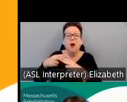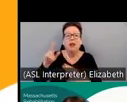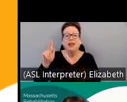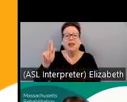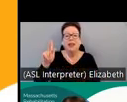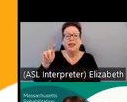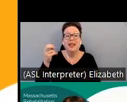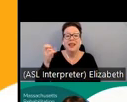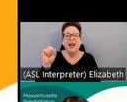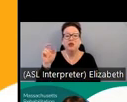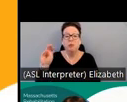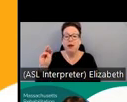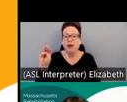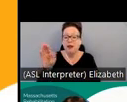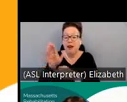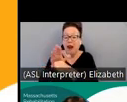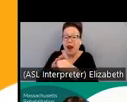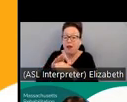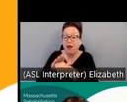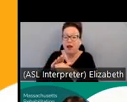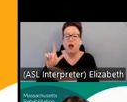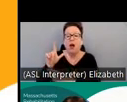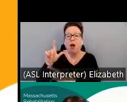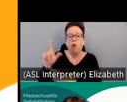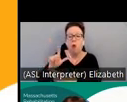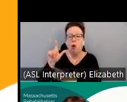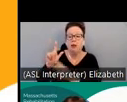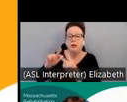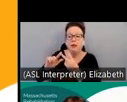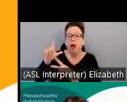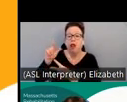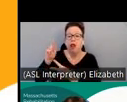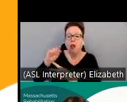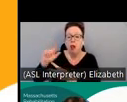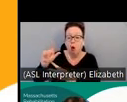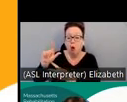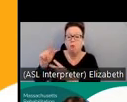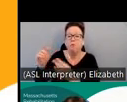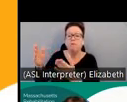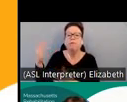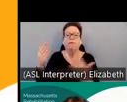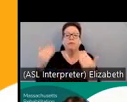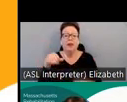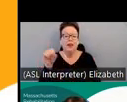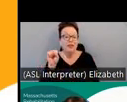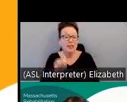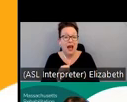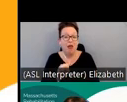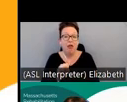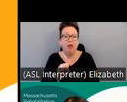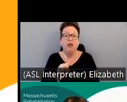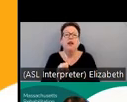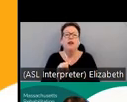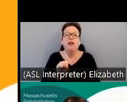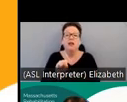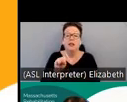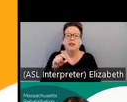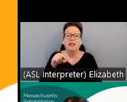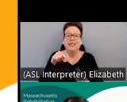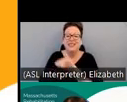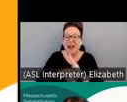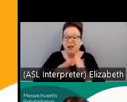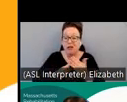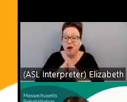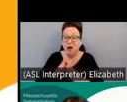the Lawrence and Lowell MRC offices. In the south, it's the catchment area of downtown